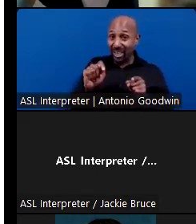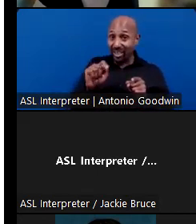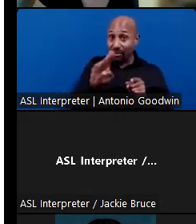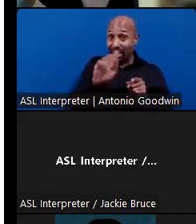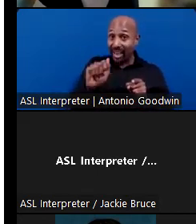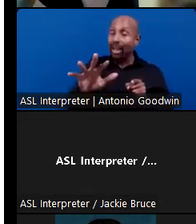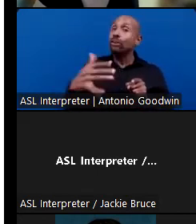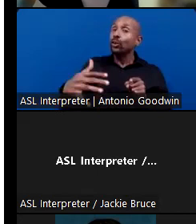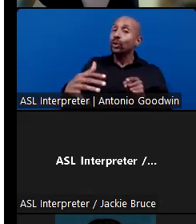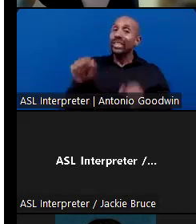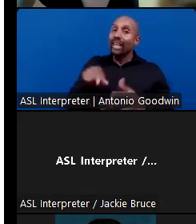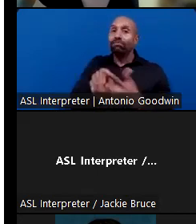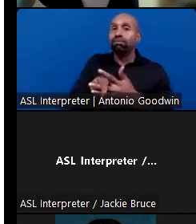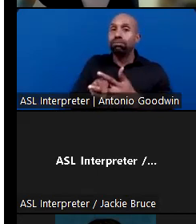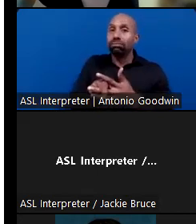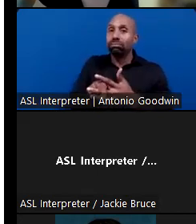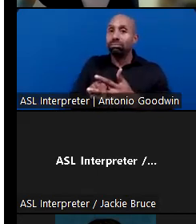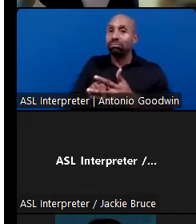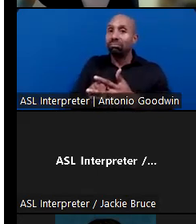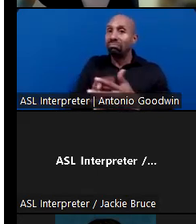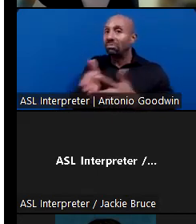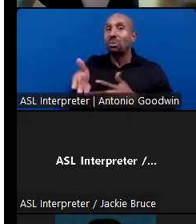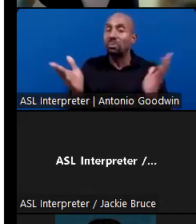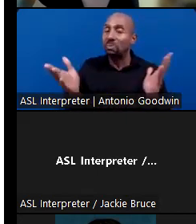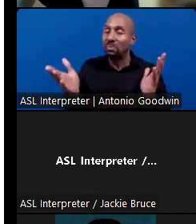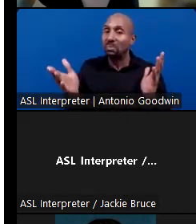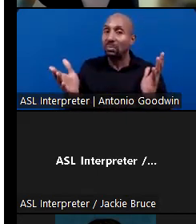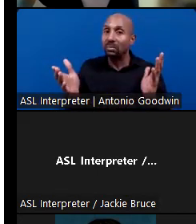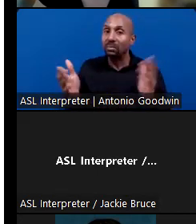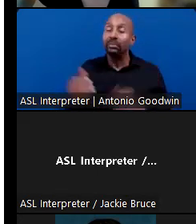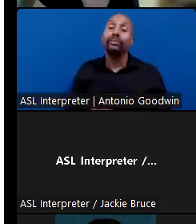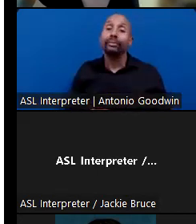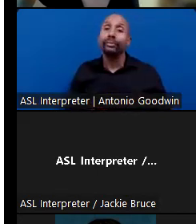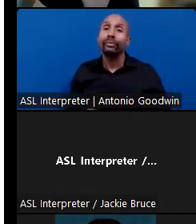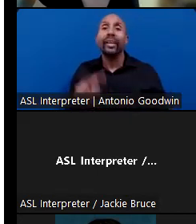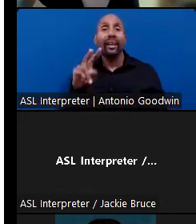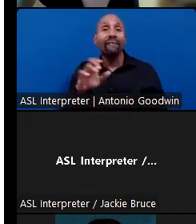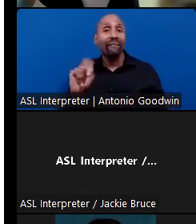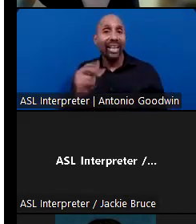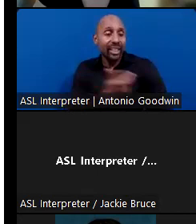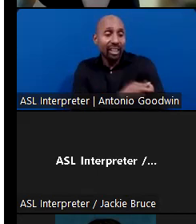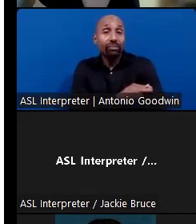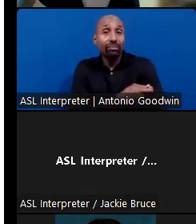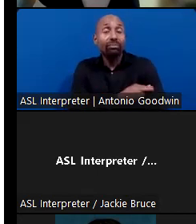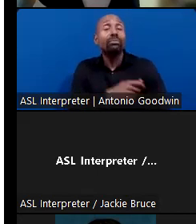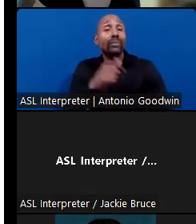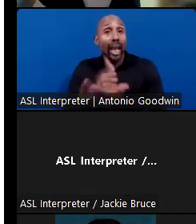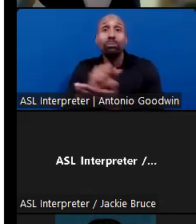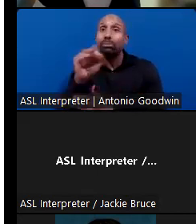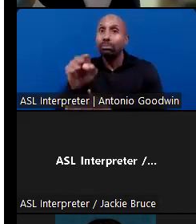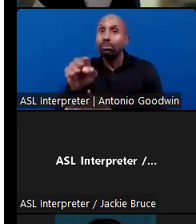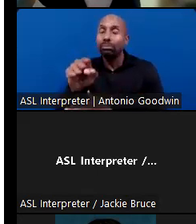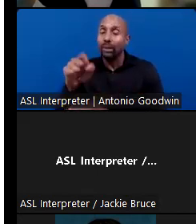and vaccines. It does not mean the vaccines and boosters are not useful. They are super useful to keep you from